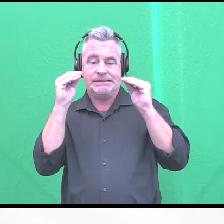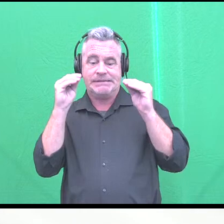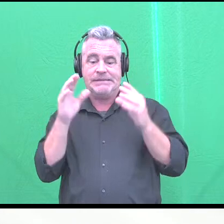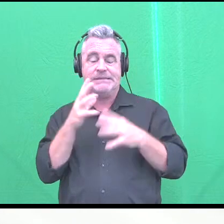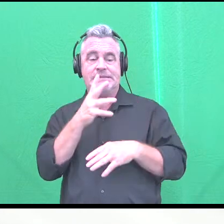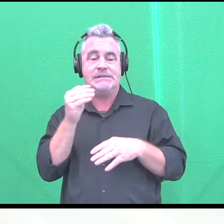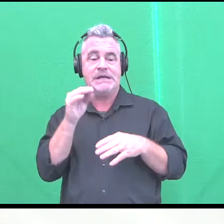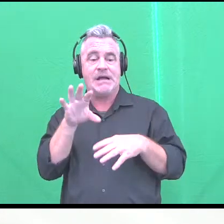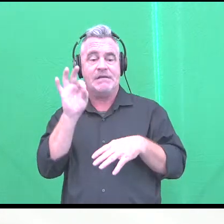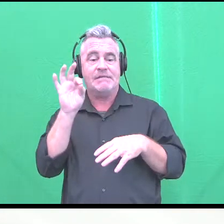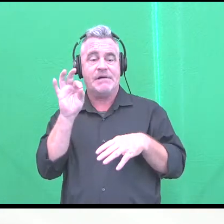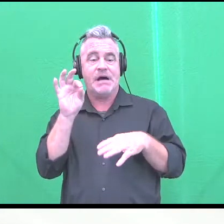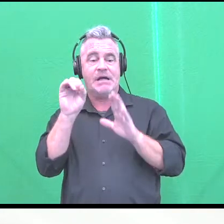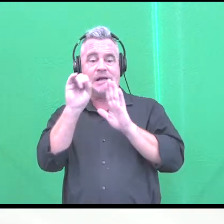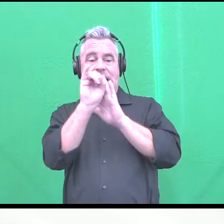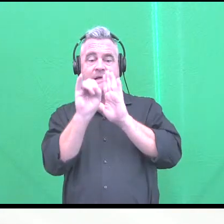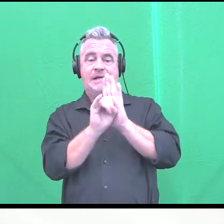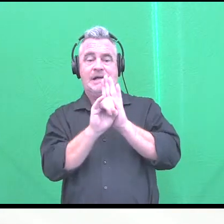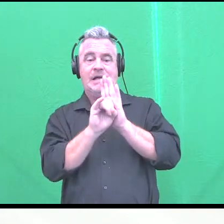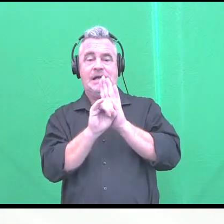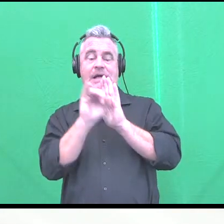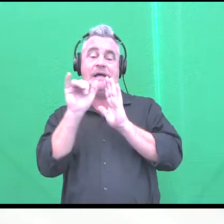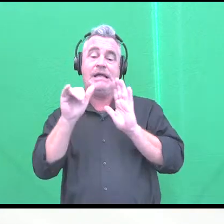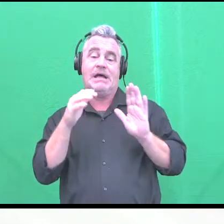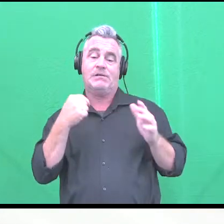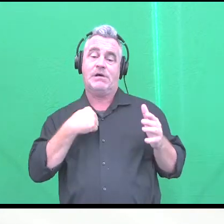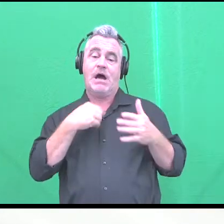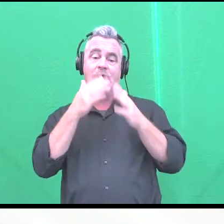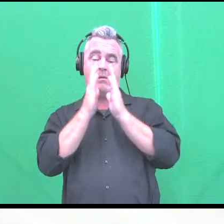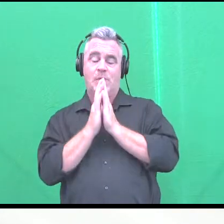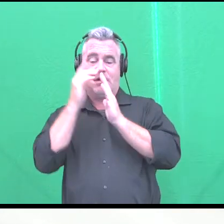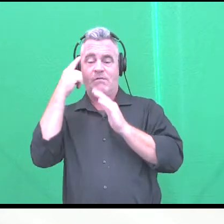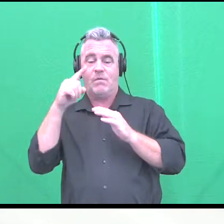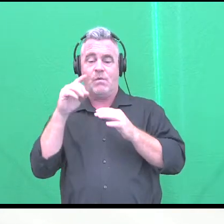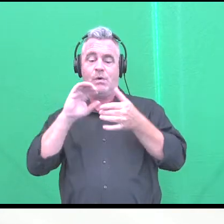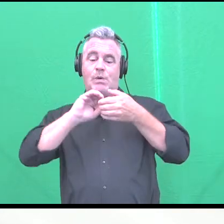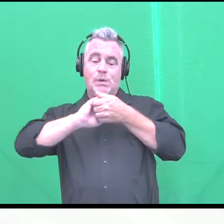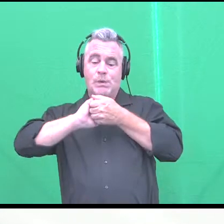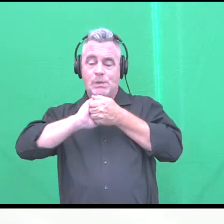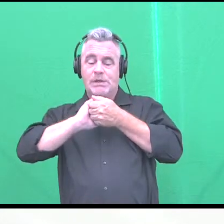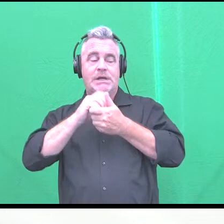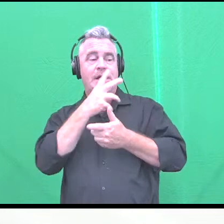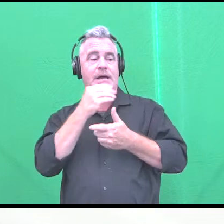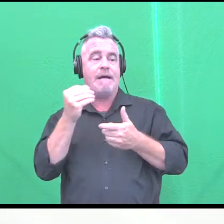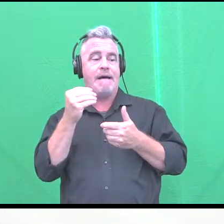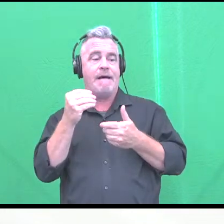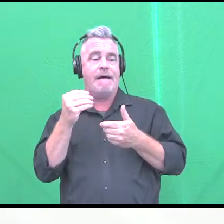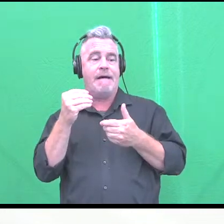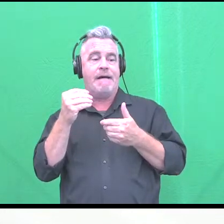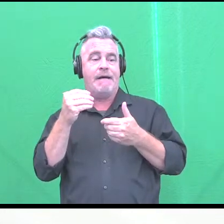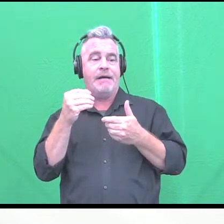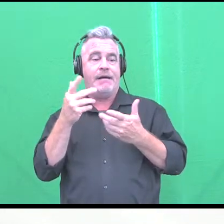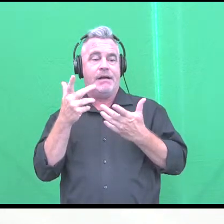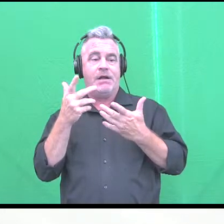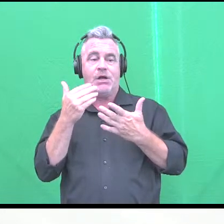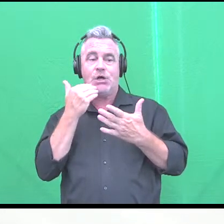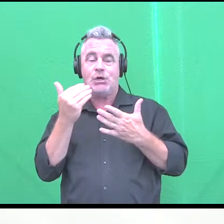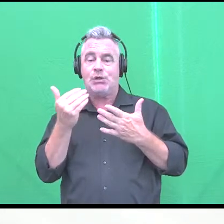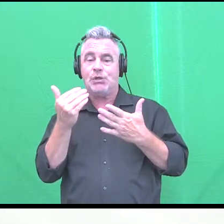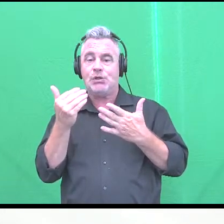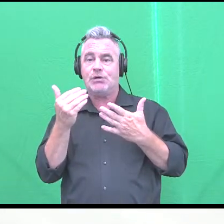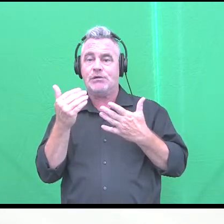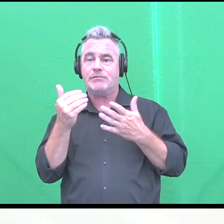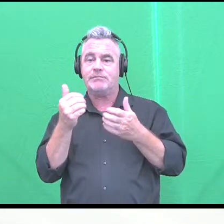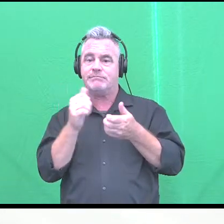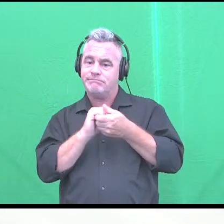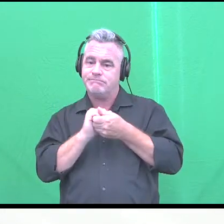their identity. And really that's what I'm praying for, is just that there is unity, there is this cohesiveness that,